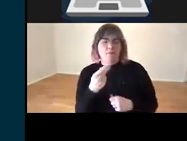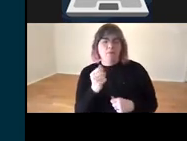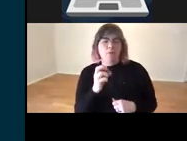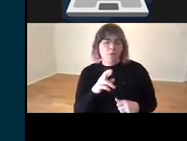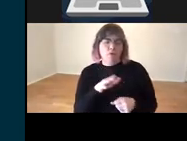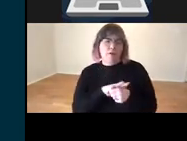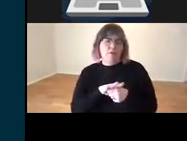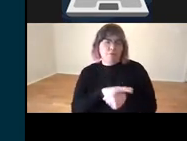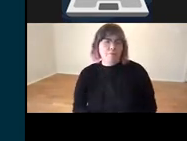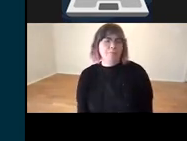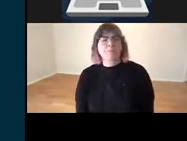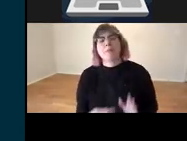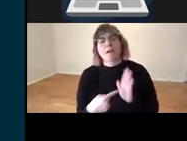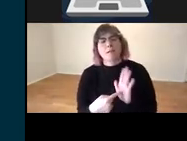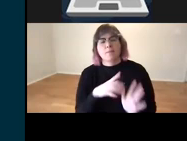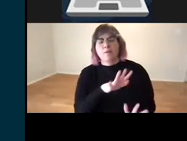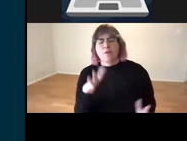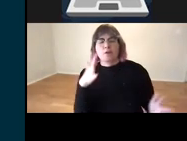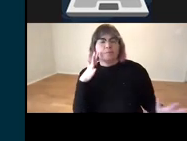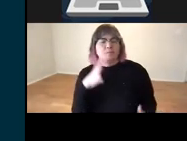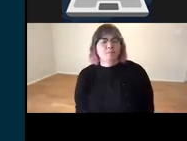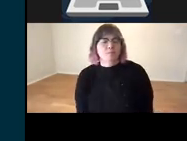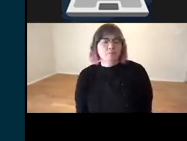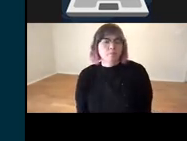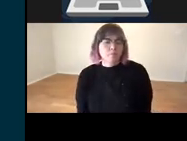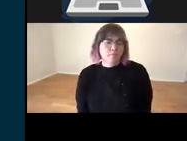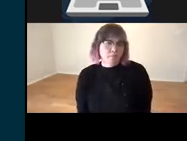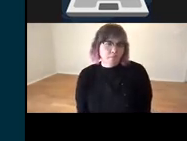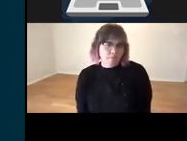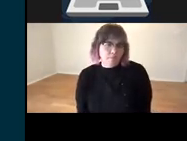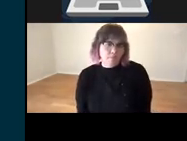here are some examples of bowhead whale calls.